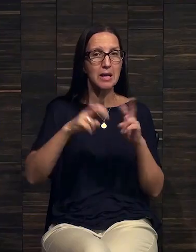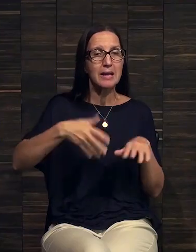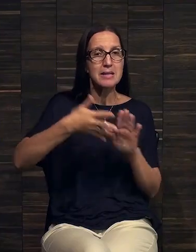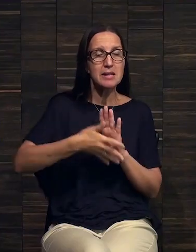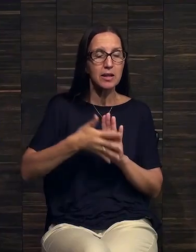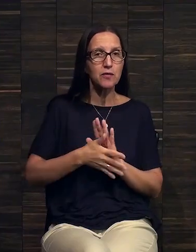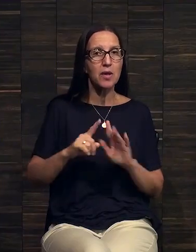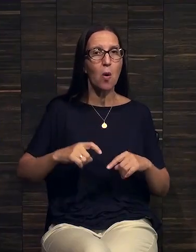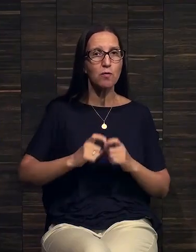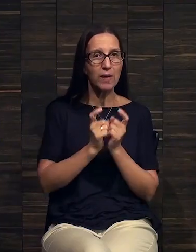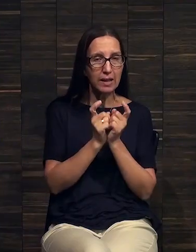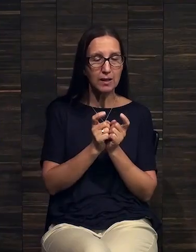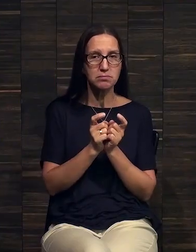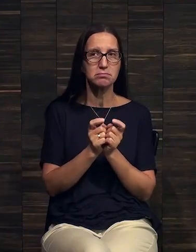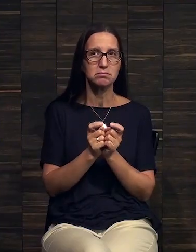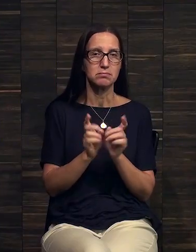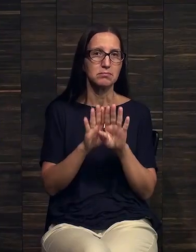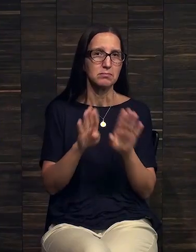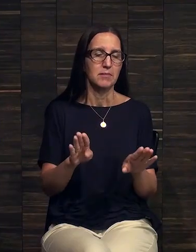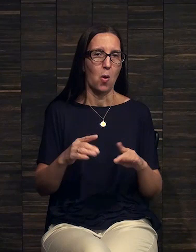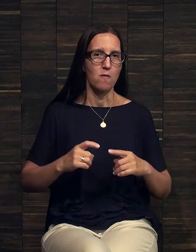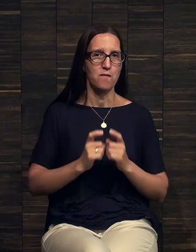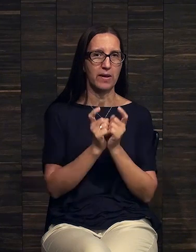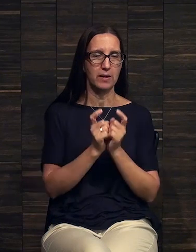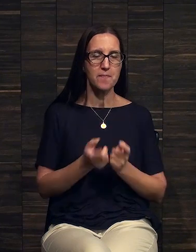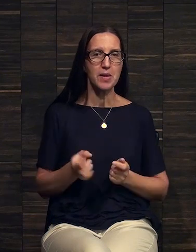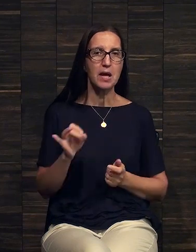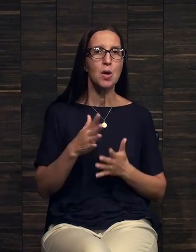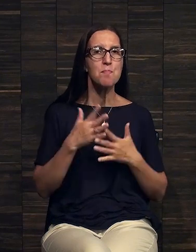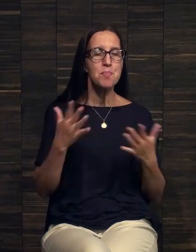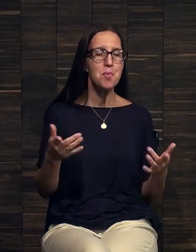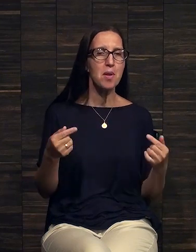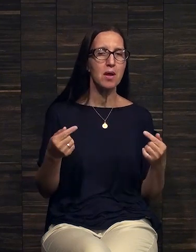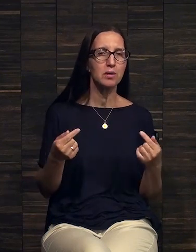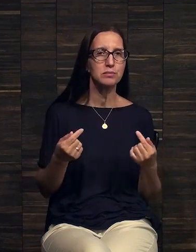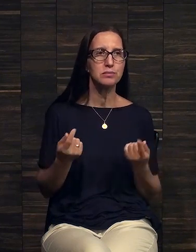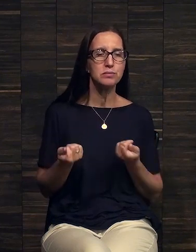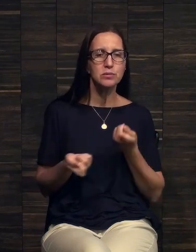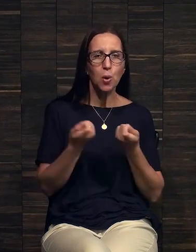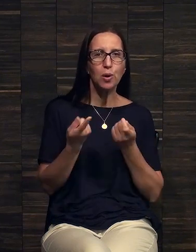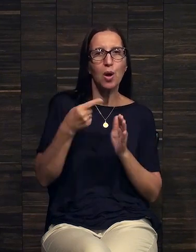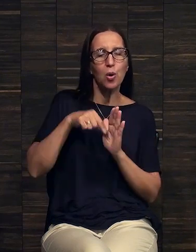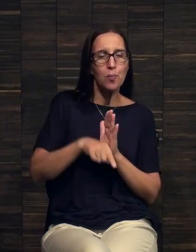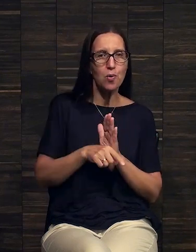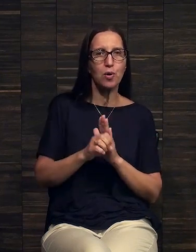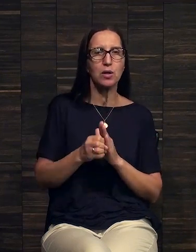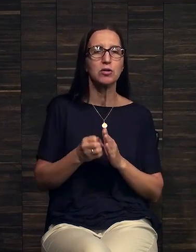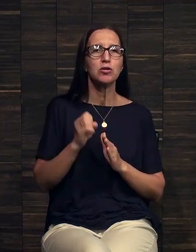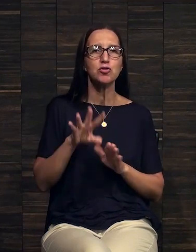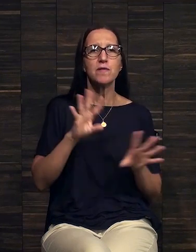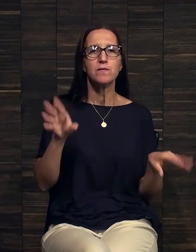reporter. So they explore the conflict as such and the